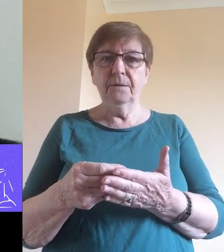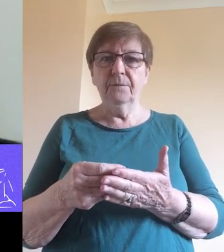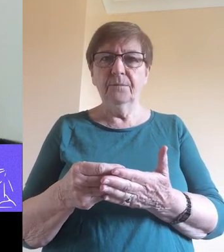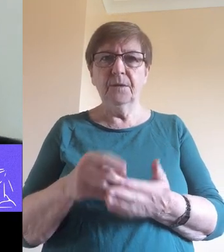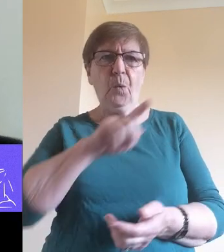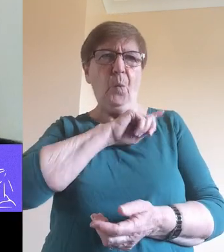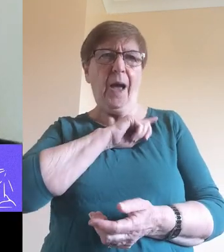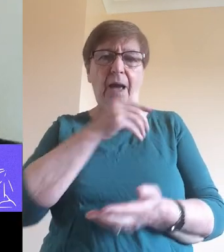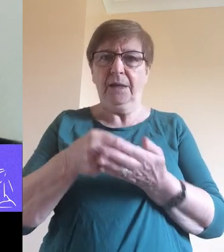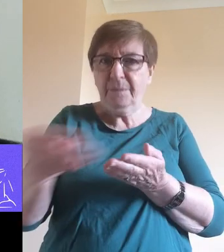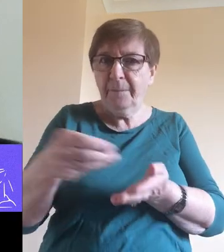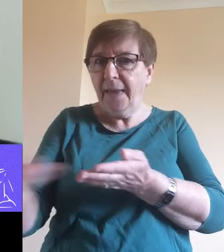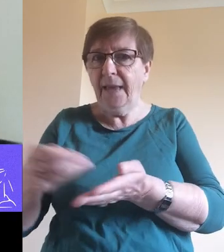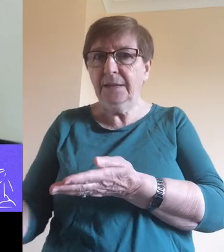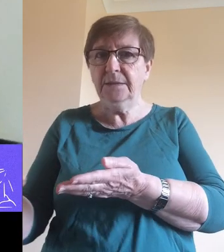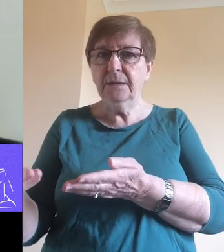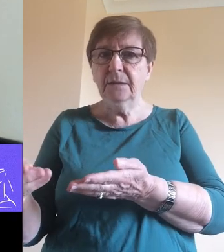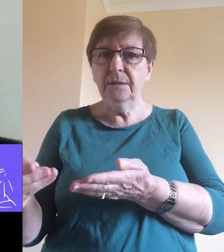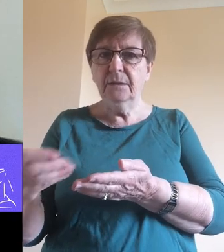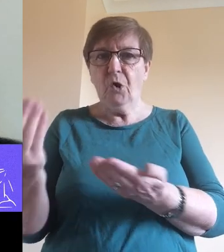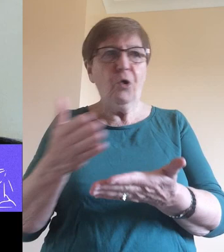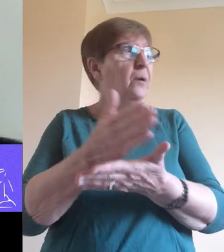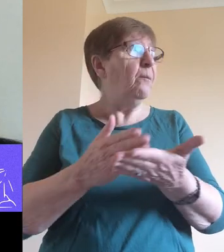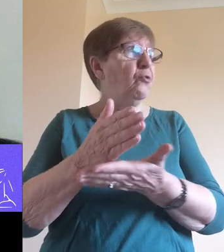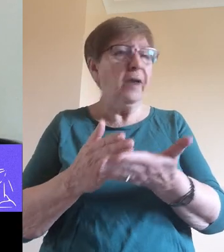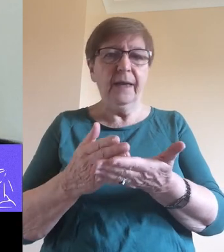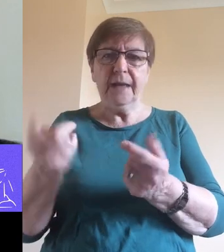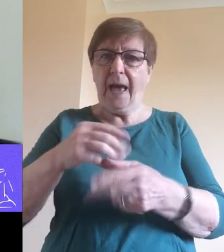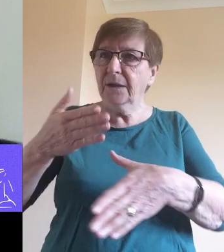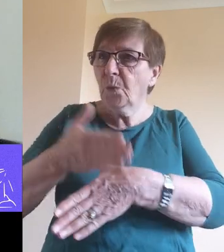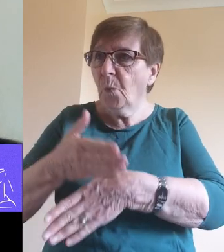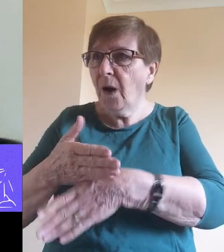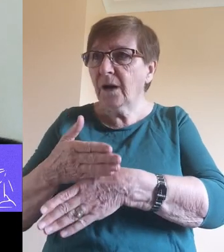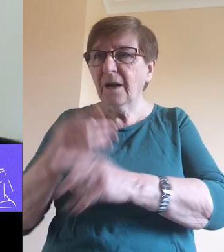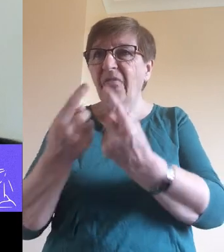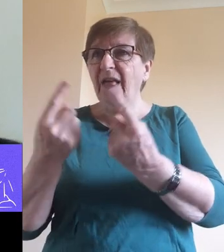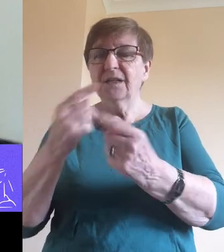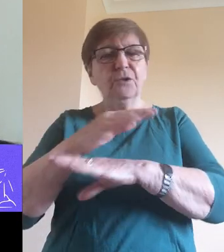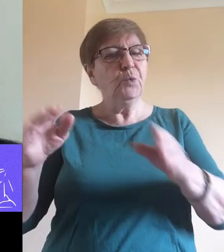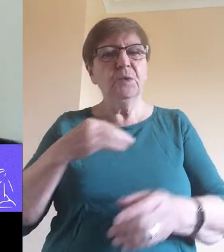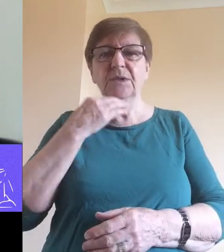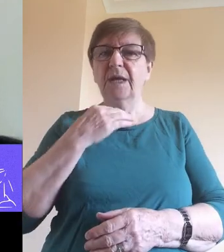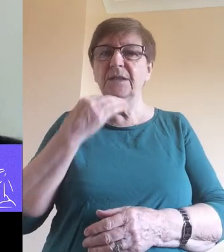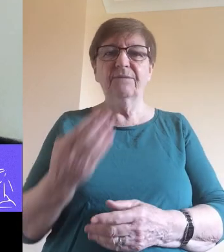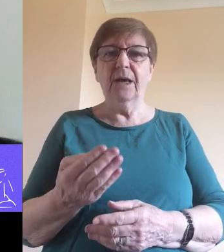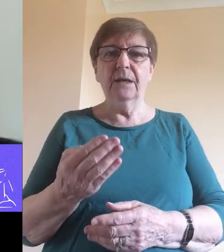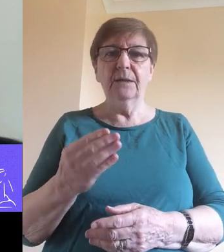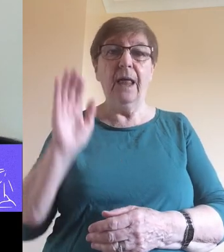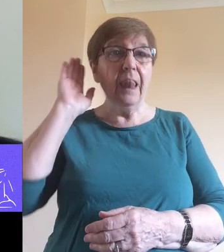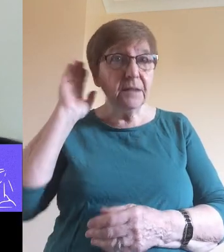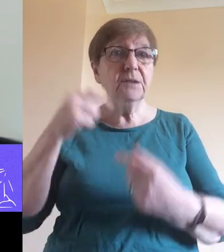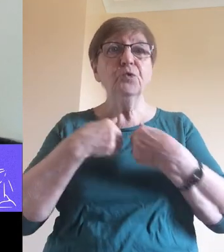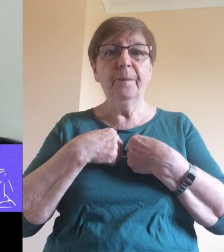Why spend money on what is not bread, and your labour on what does not satisfy? Listen. Listen